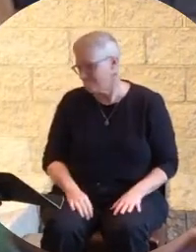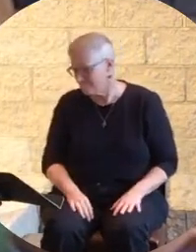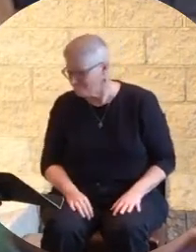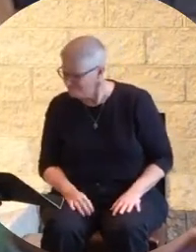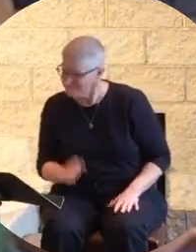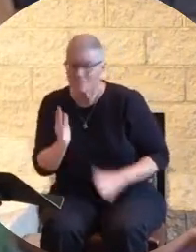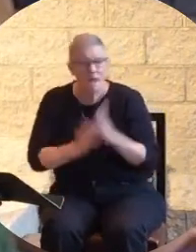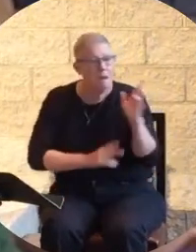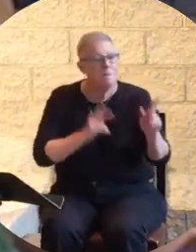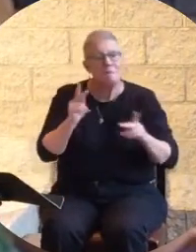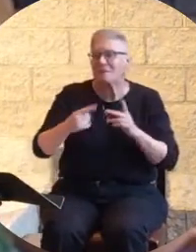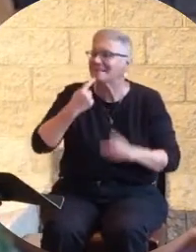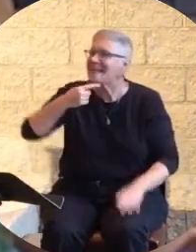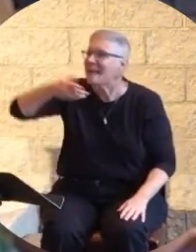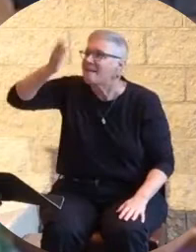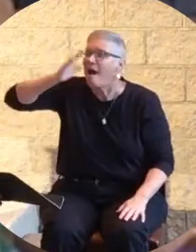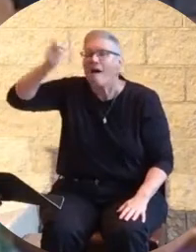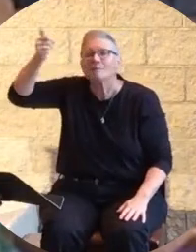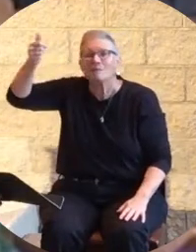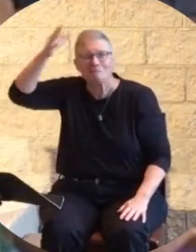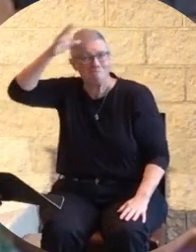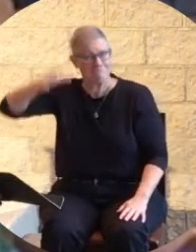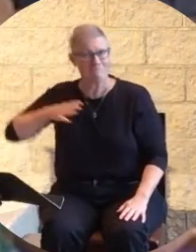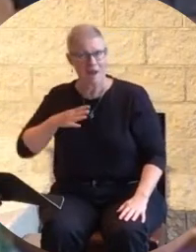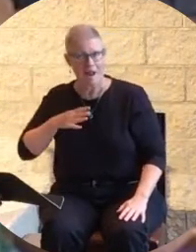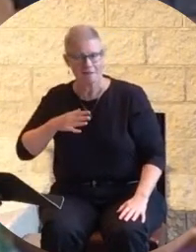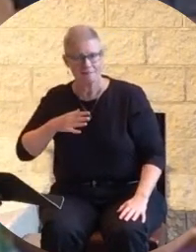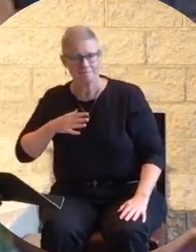Say God's a